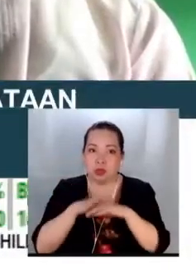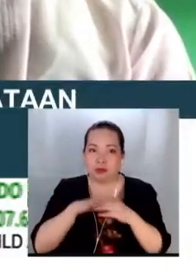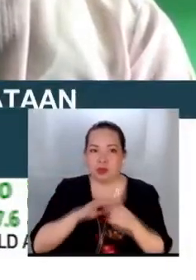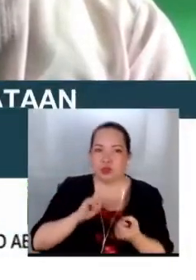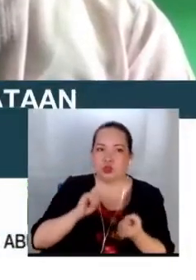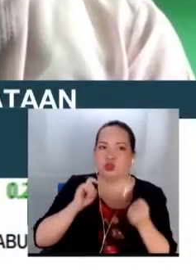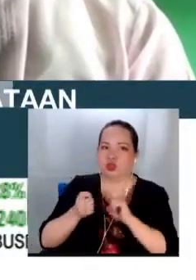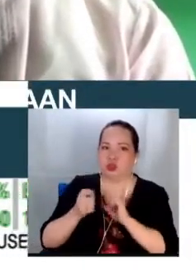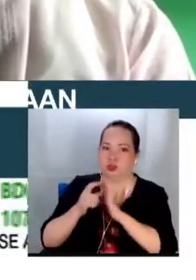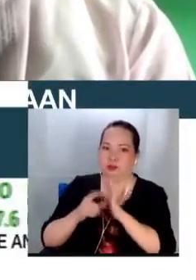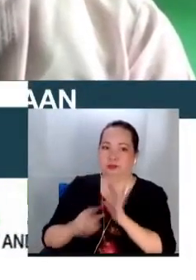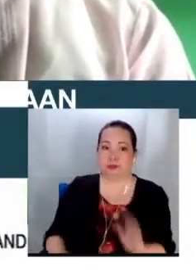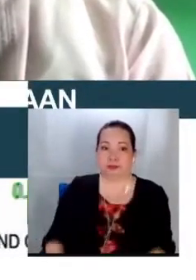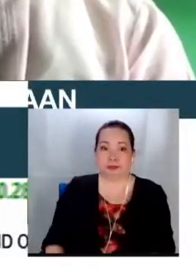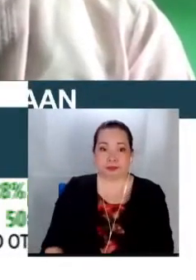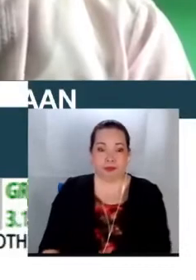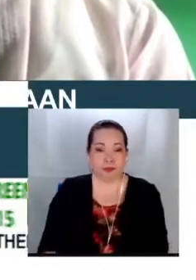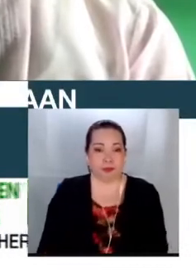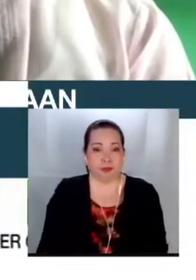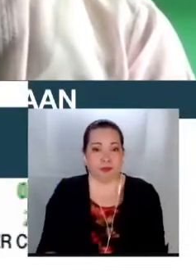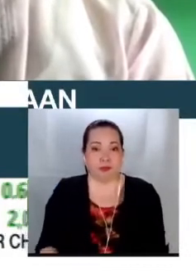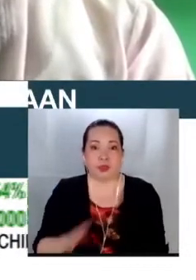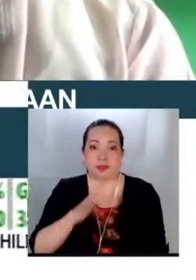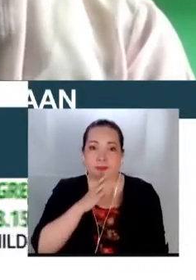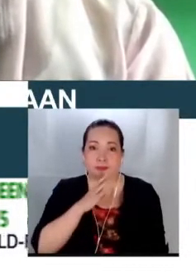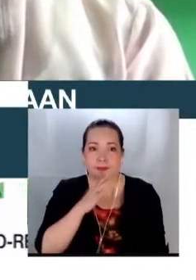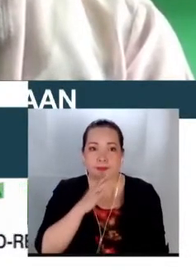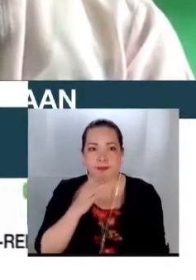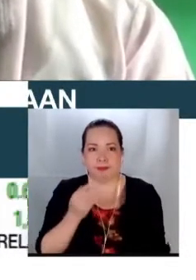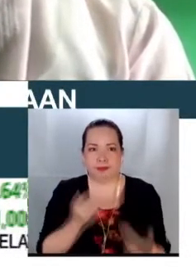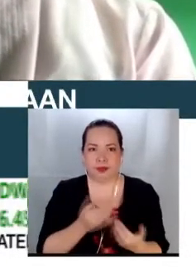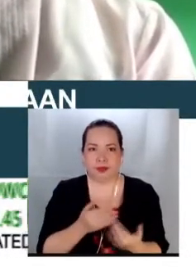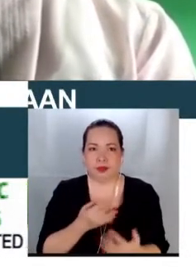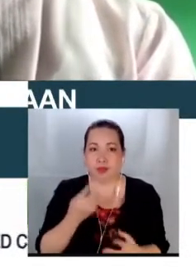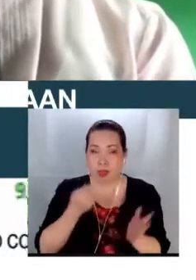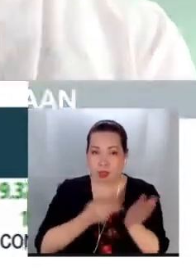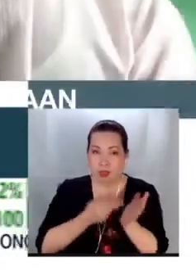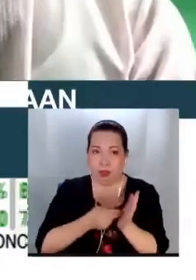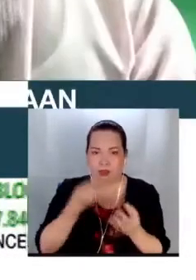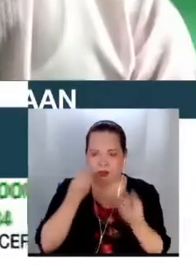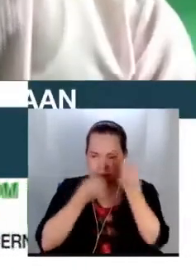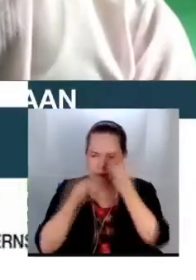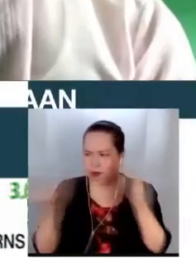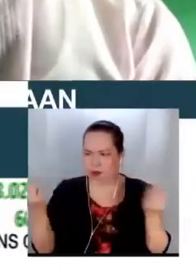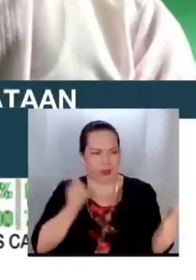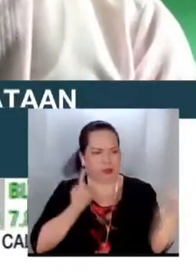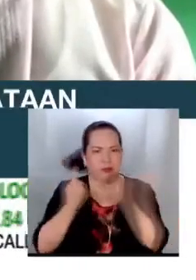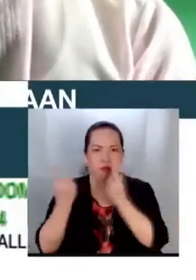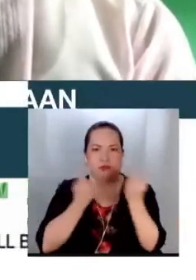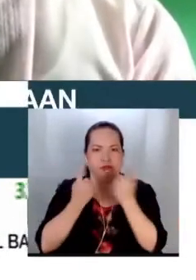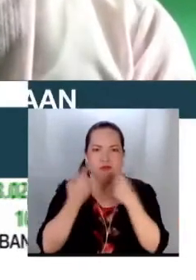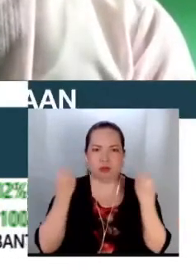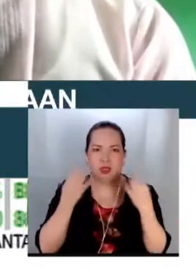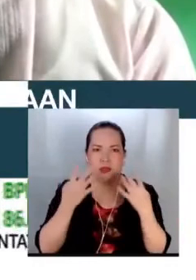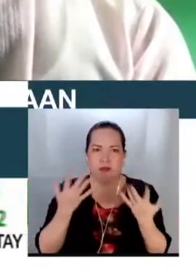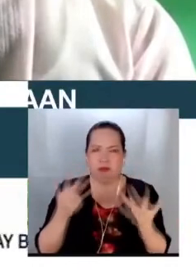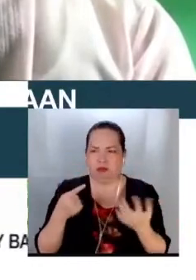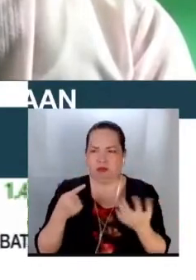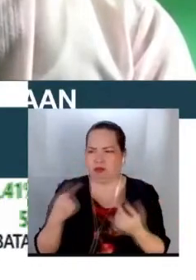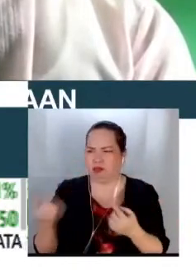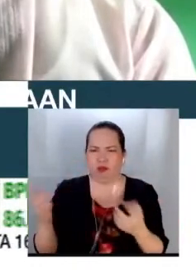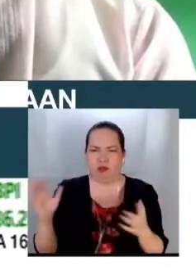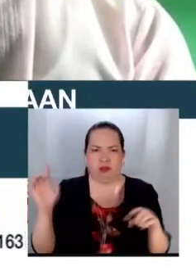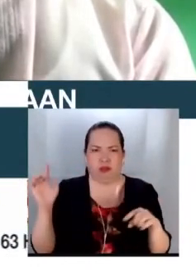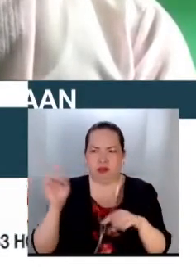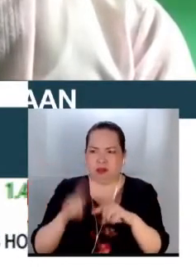Simple lang ang salita ni Junior, nalilito na po kami, ang dami nang lumalapit. Wala sila sa posisyon para